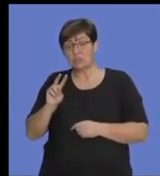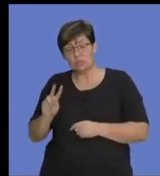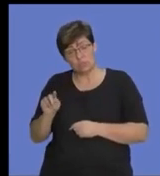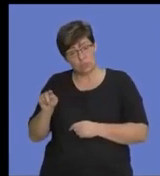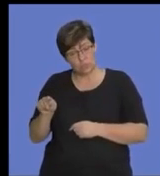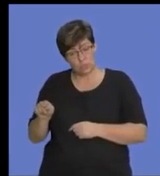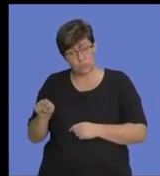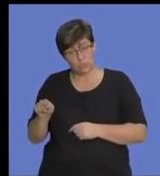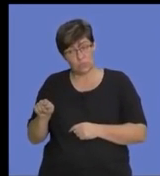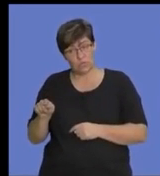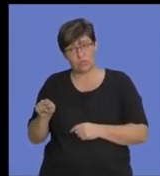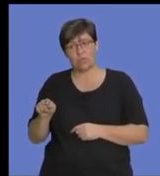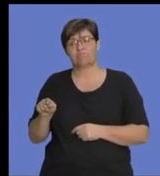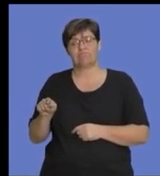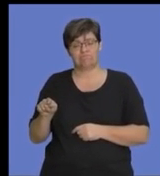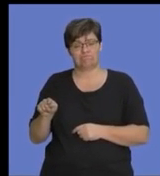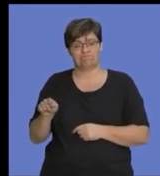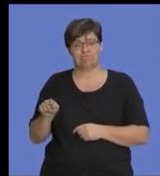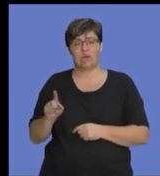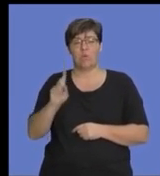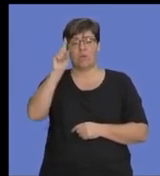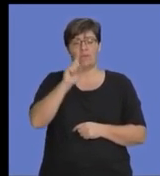T2, the amount now became